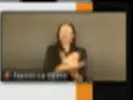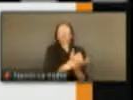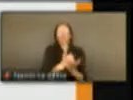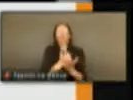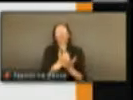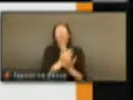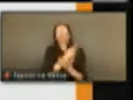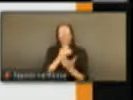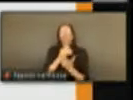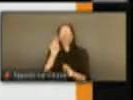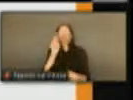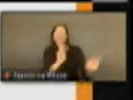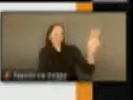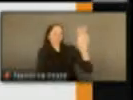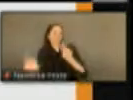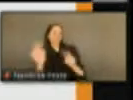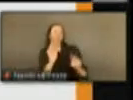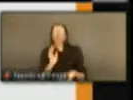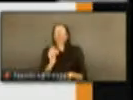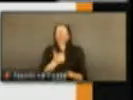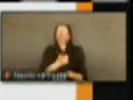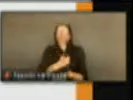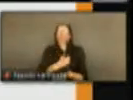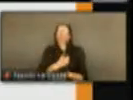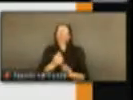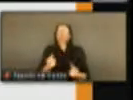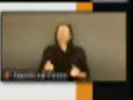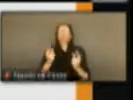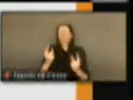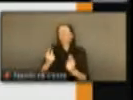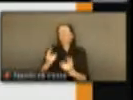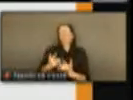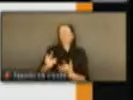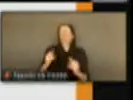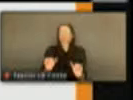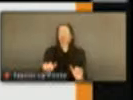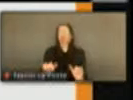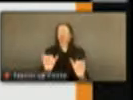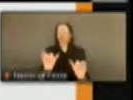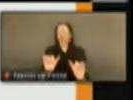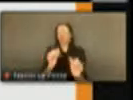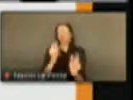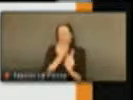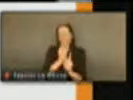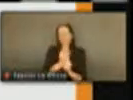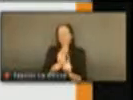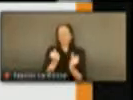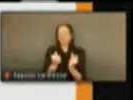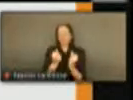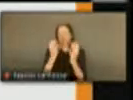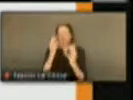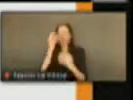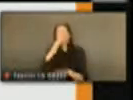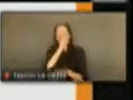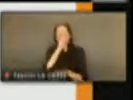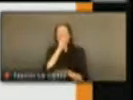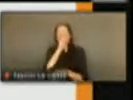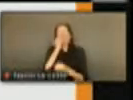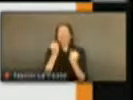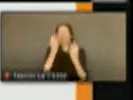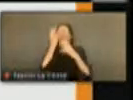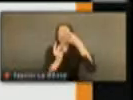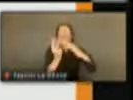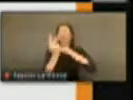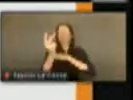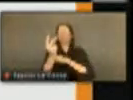revenue will be left at the end of the year. We then estimate what our revenues will be in